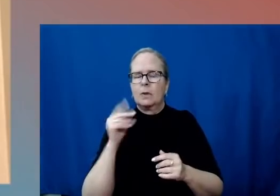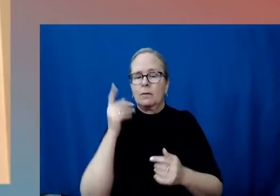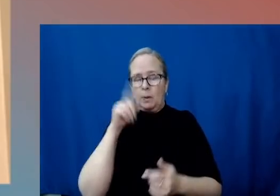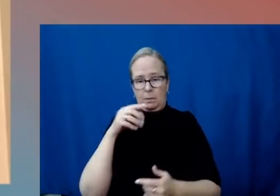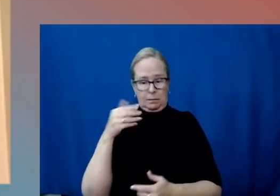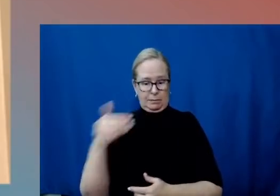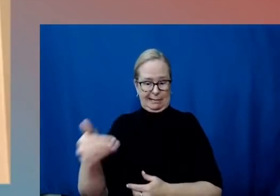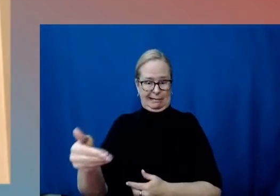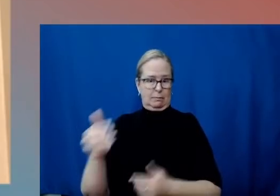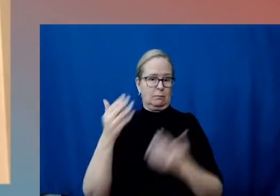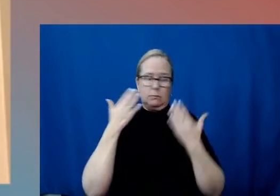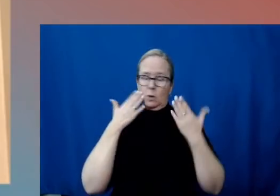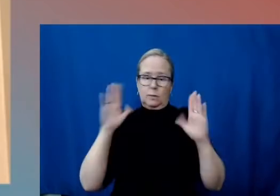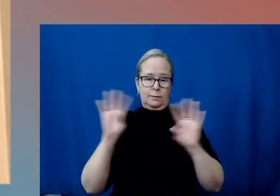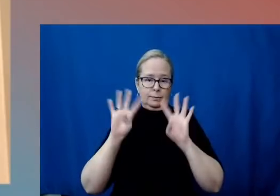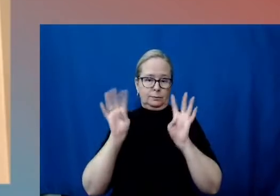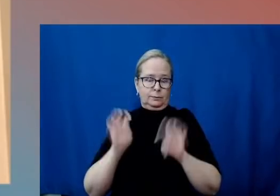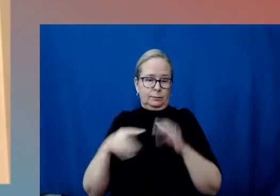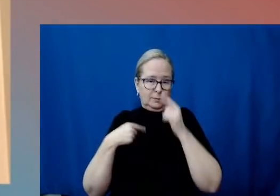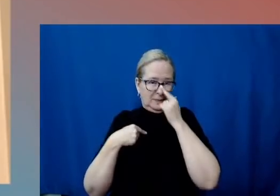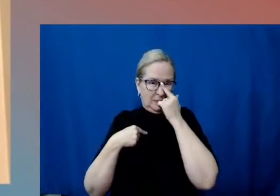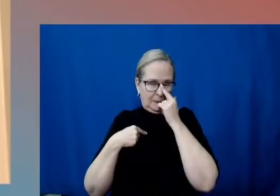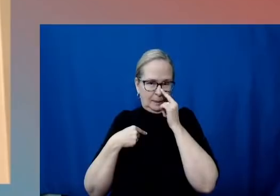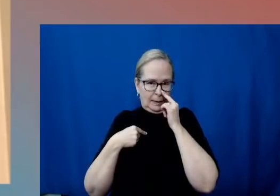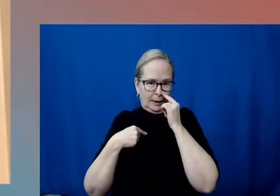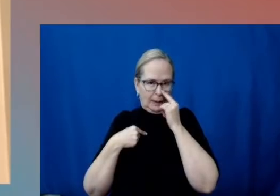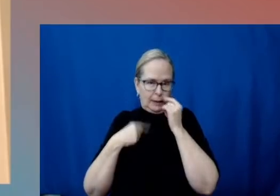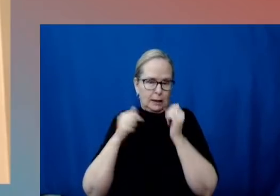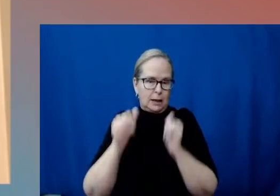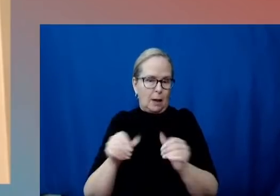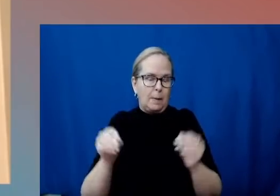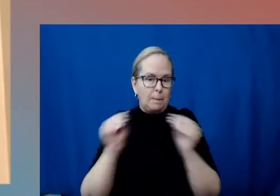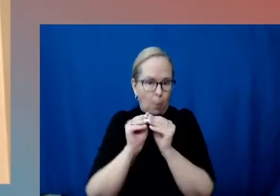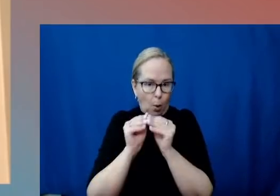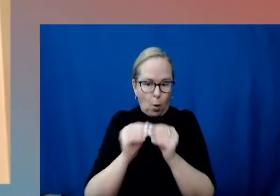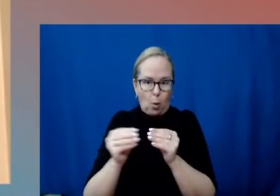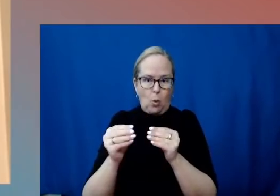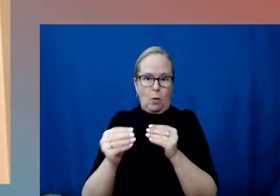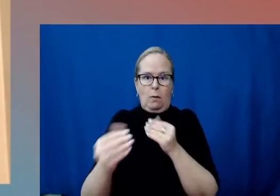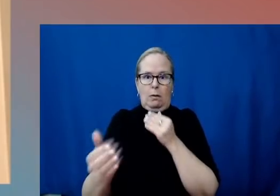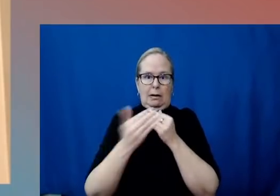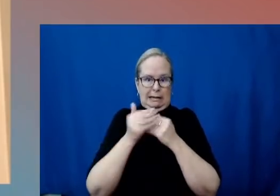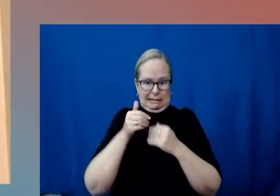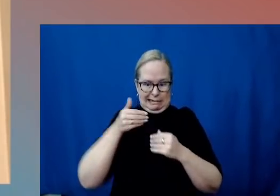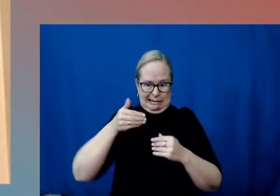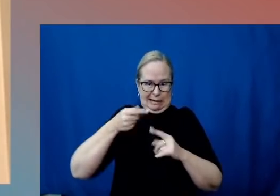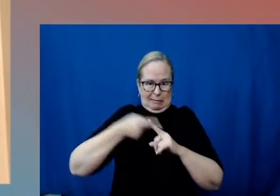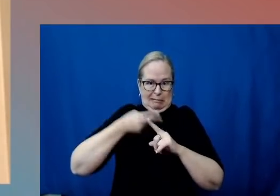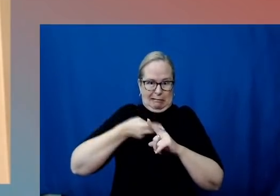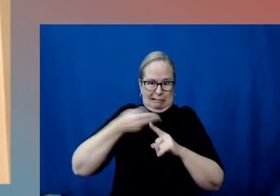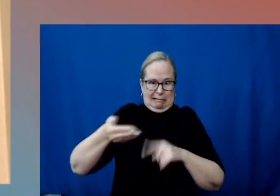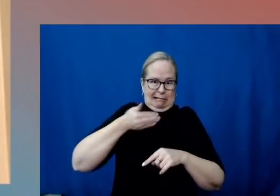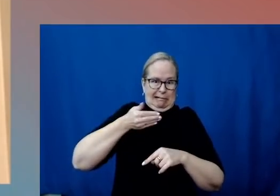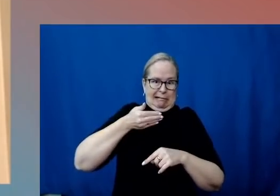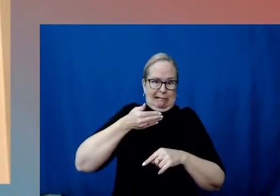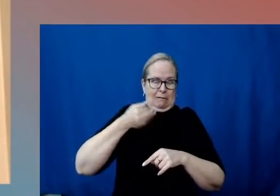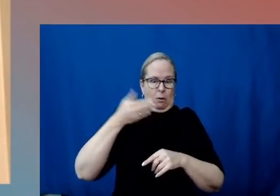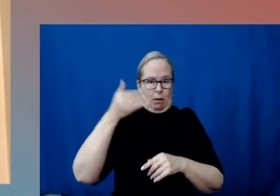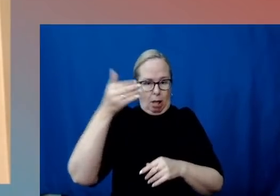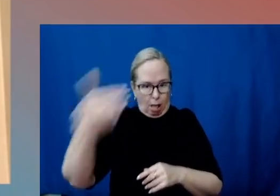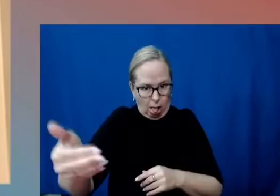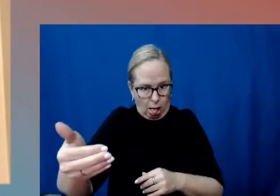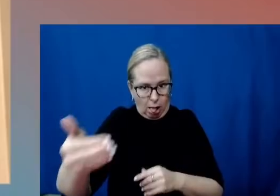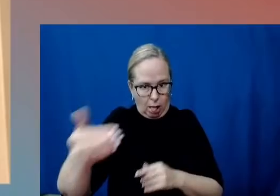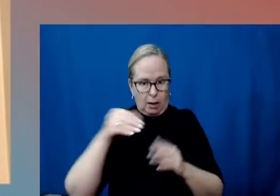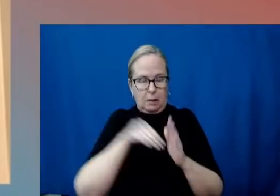July or June or something, that they can be much more dense, and even maybe we won't go